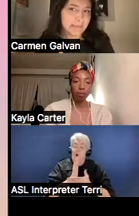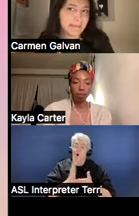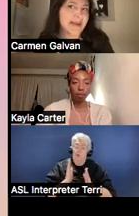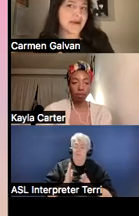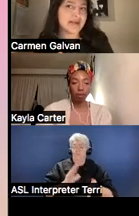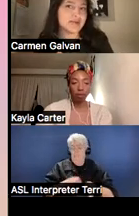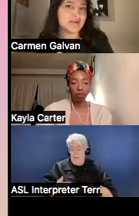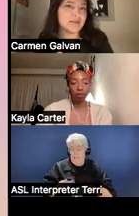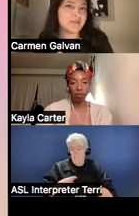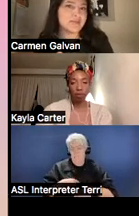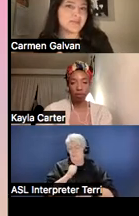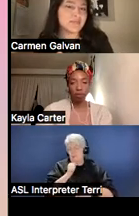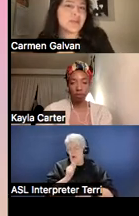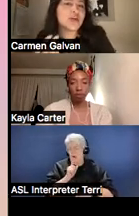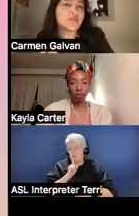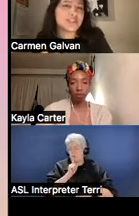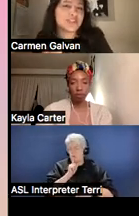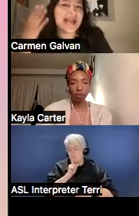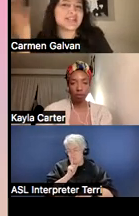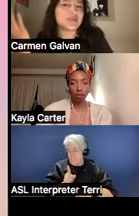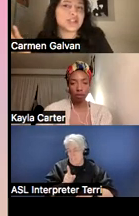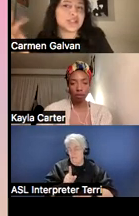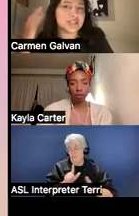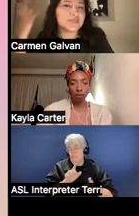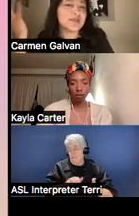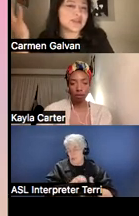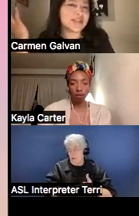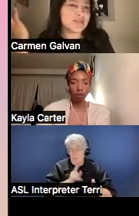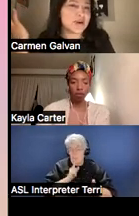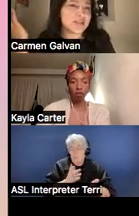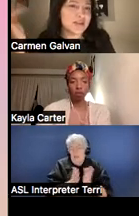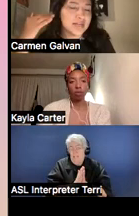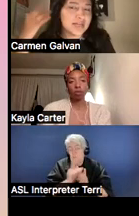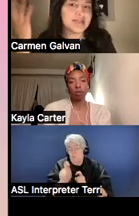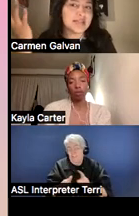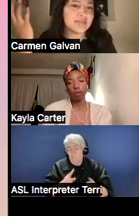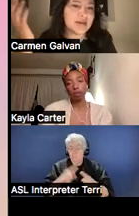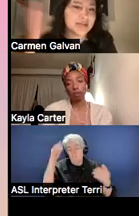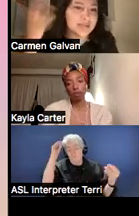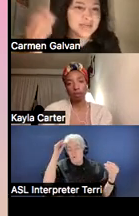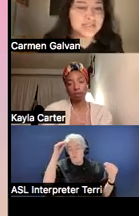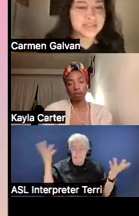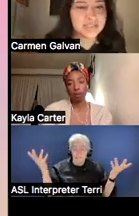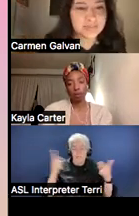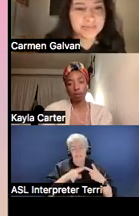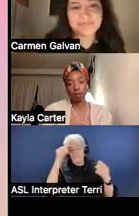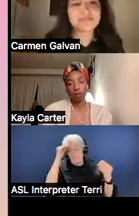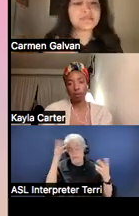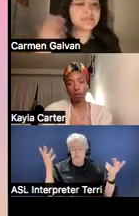legally married? You know, just like ask questions so that they percolate on it, think about it. So